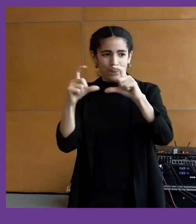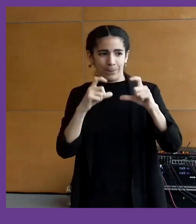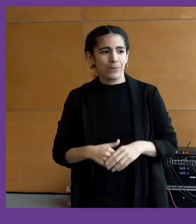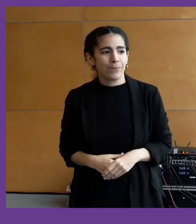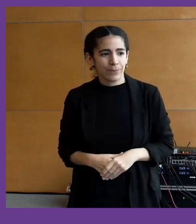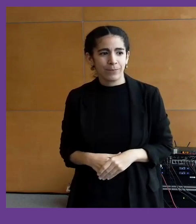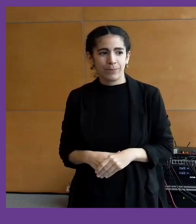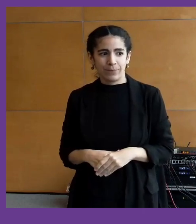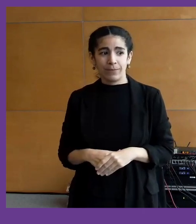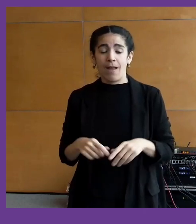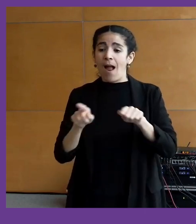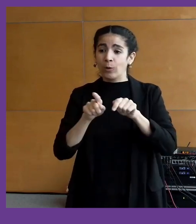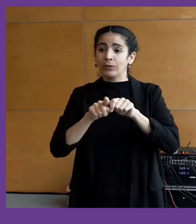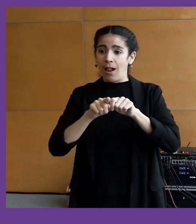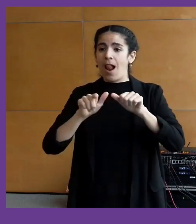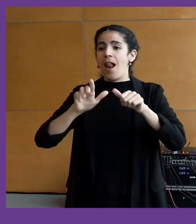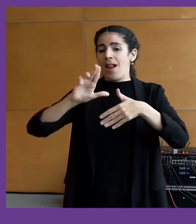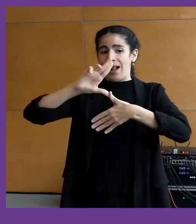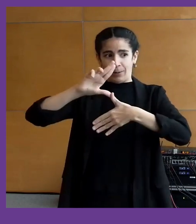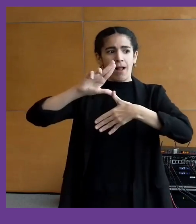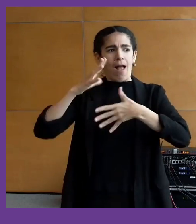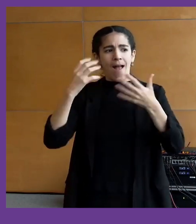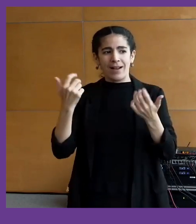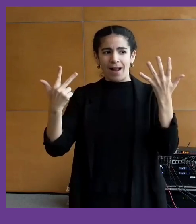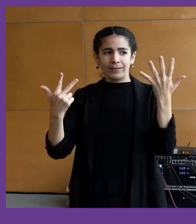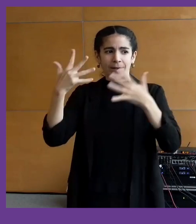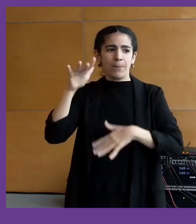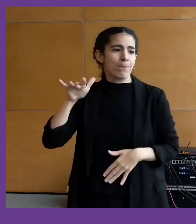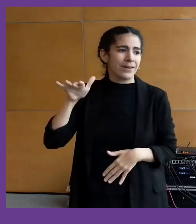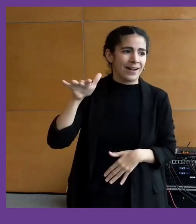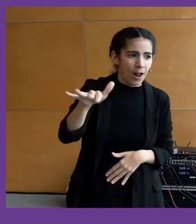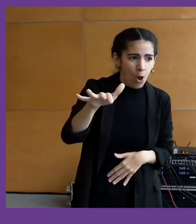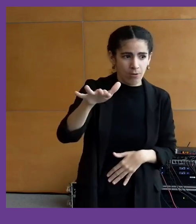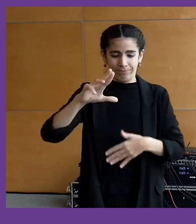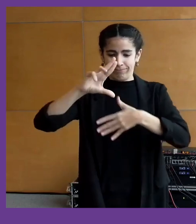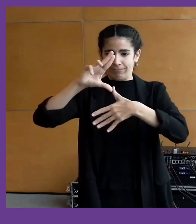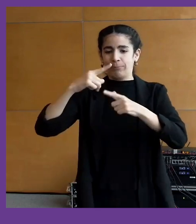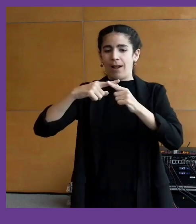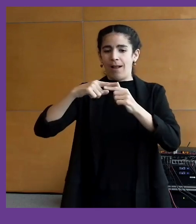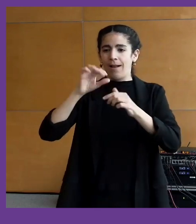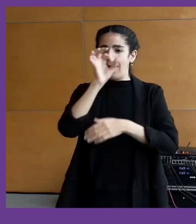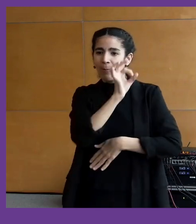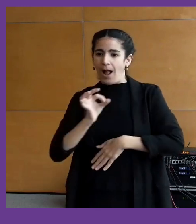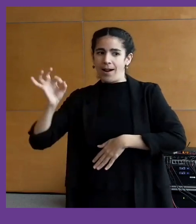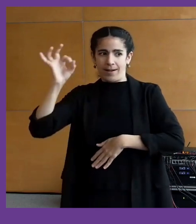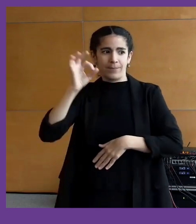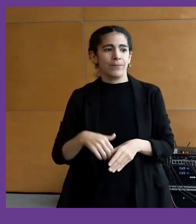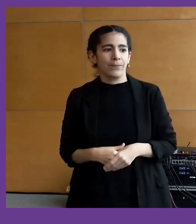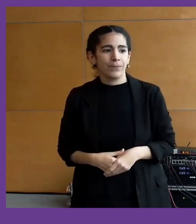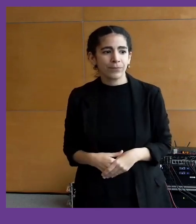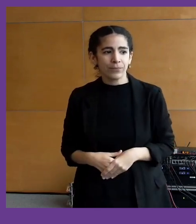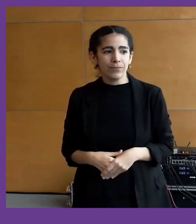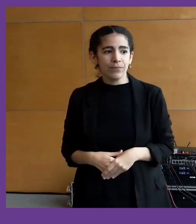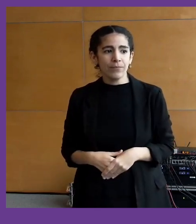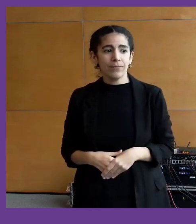alone. Millions of lives and millions of opportunities for self-realization through travel and tourism, for